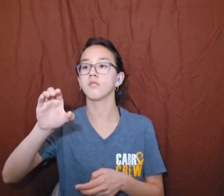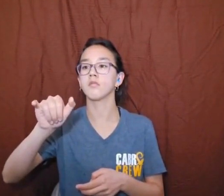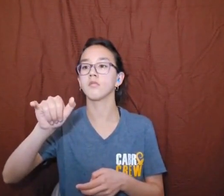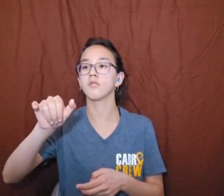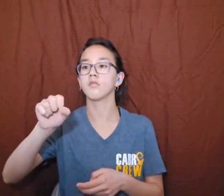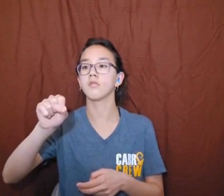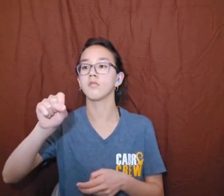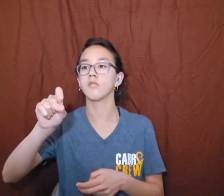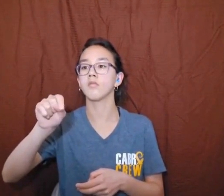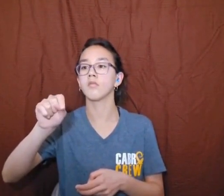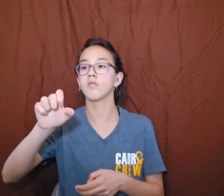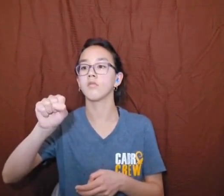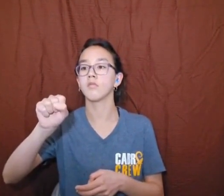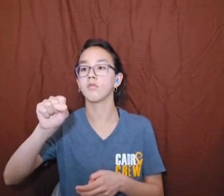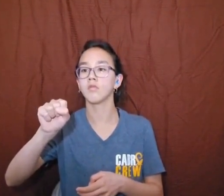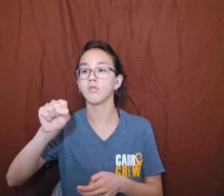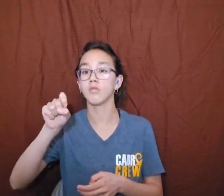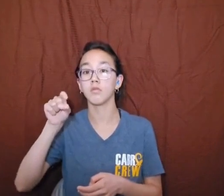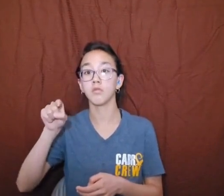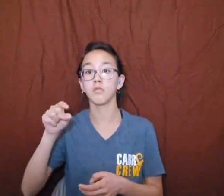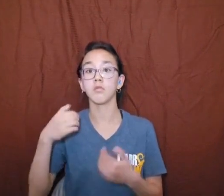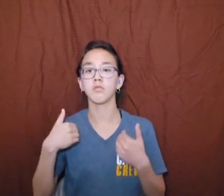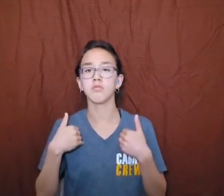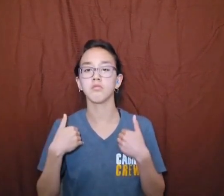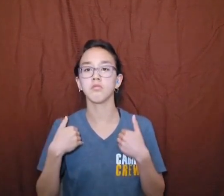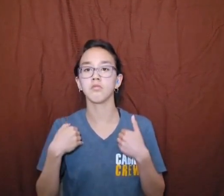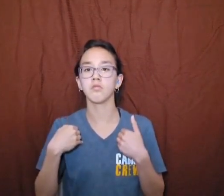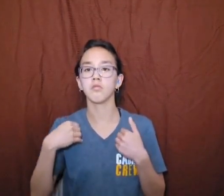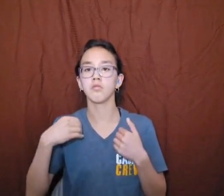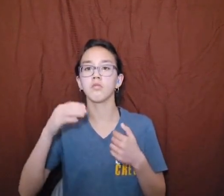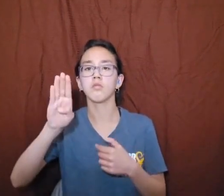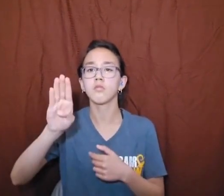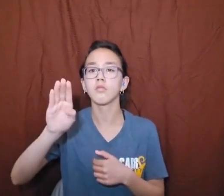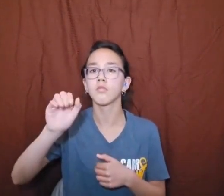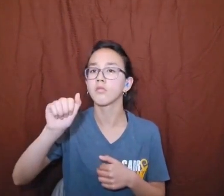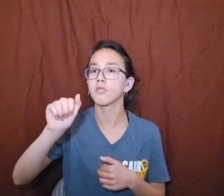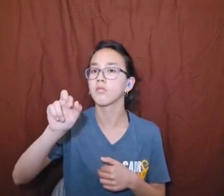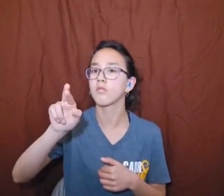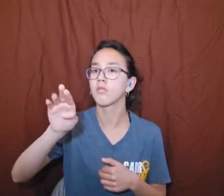barbs with poison in them.